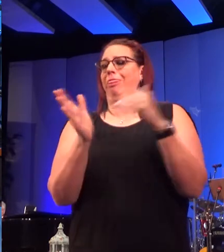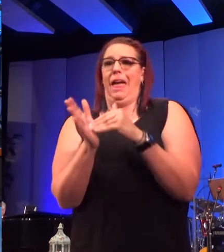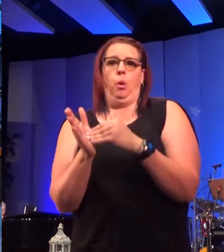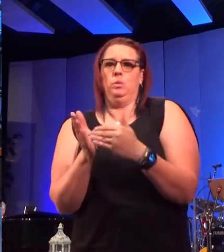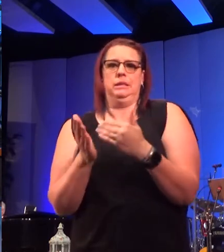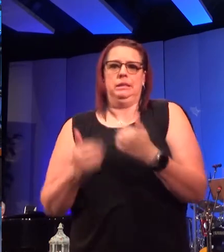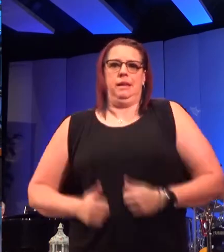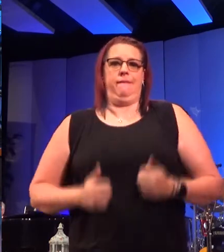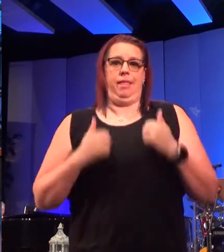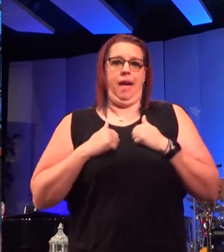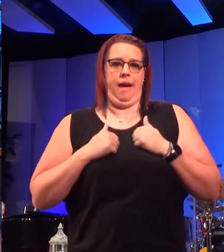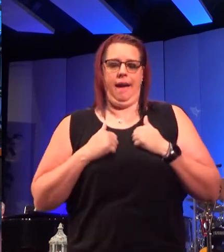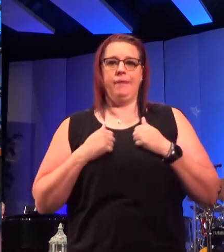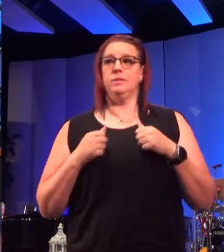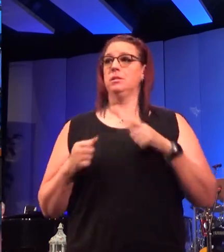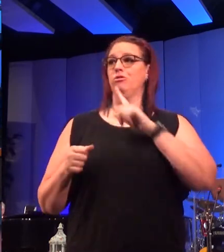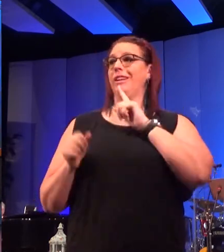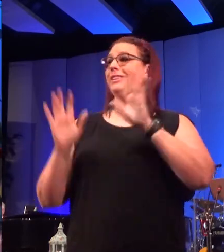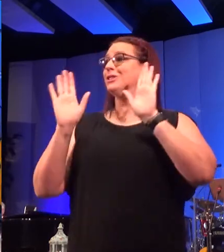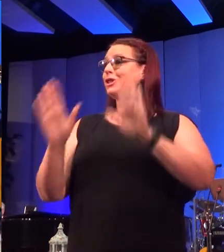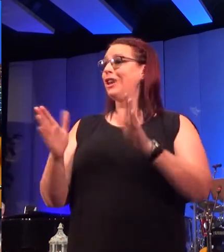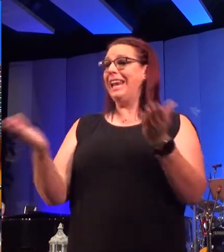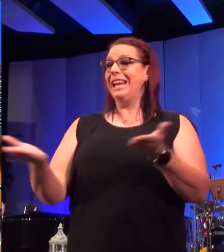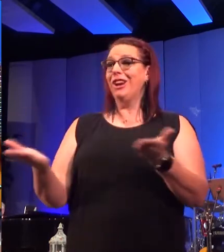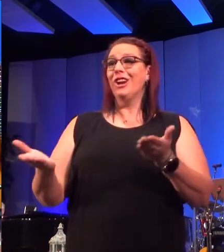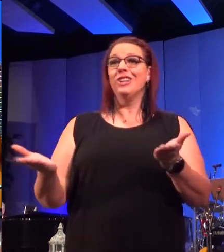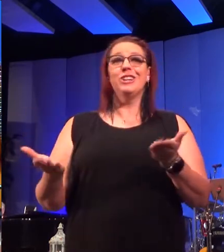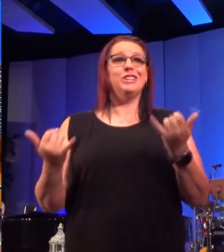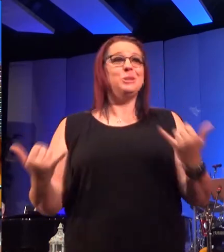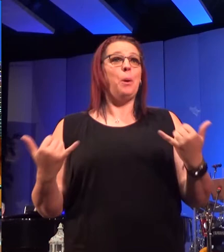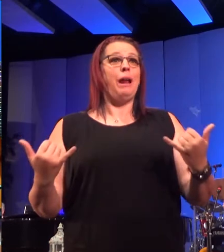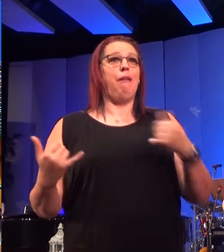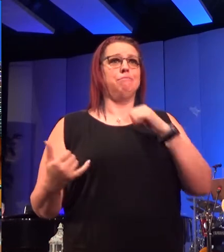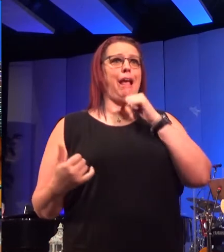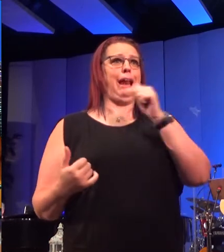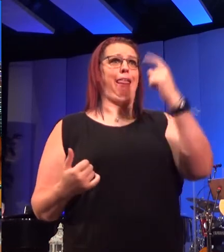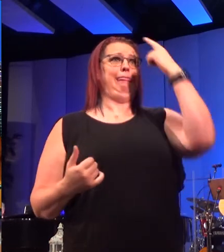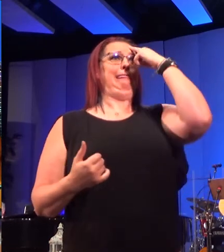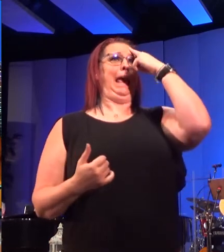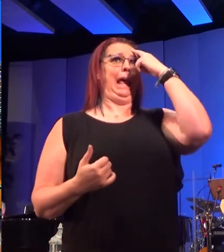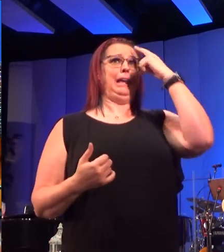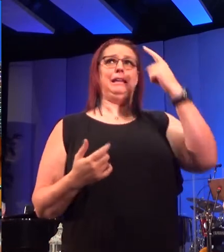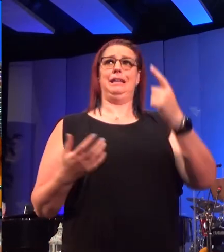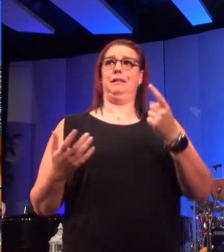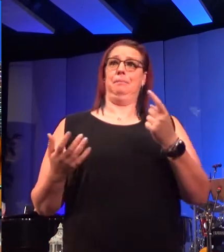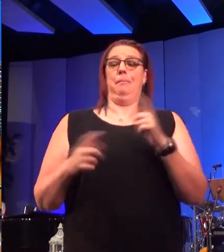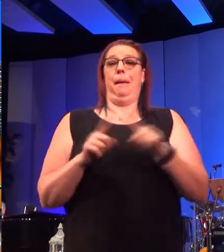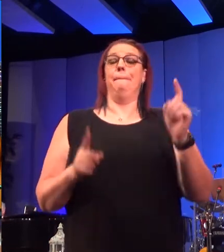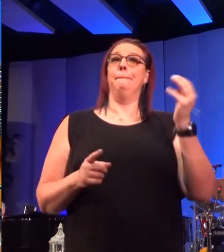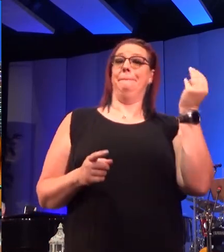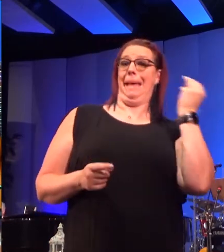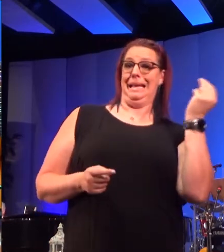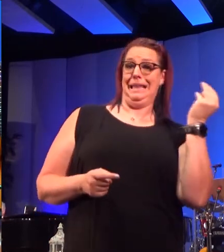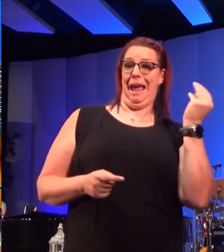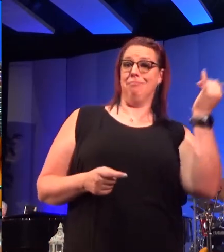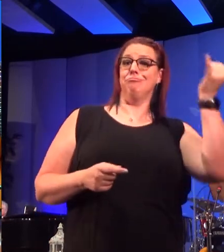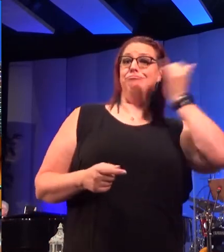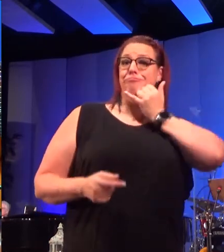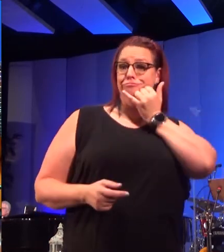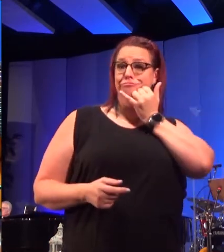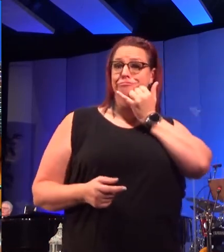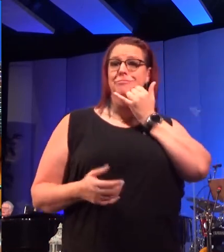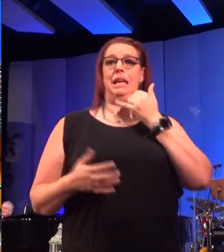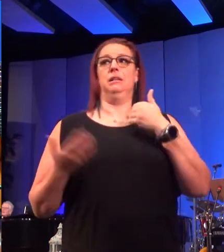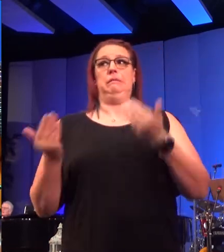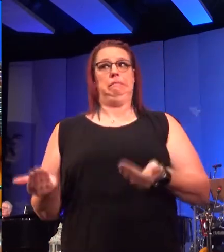of lives. It's great to be with you today. I didn't think last Sunday I'd be here, but Monday I got a call inviting me to step